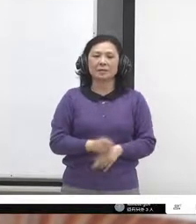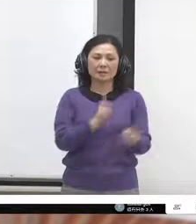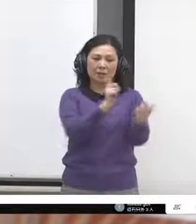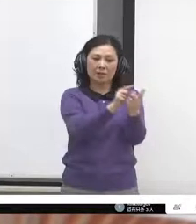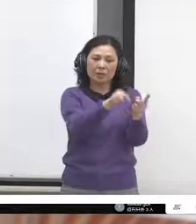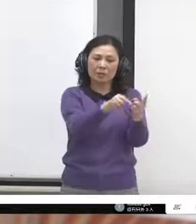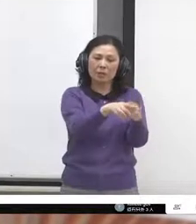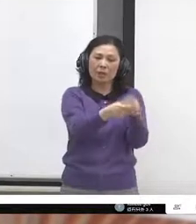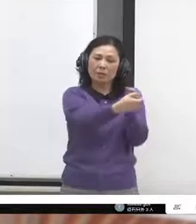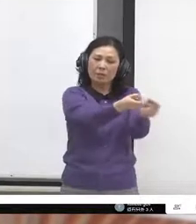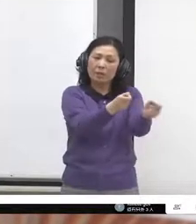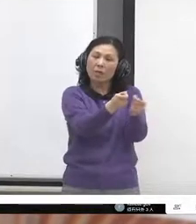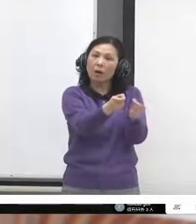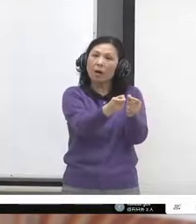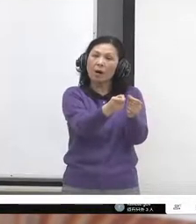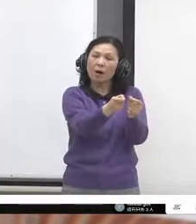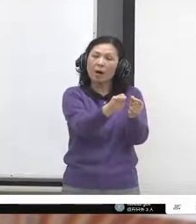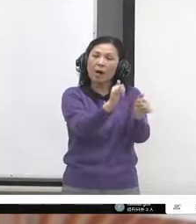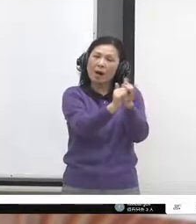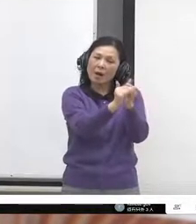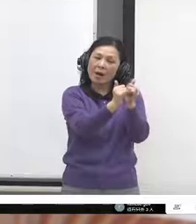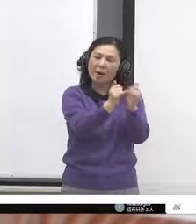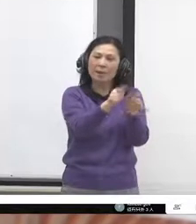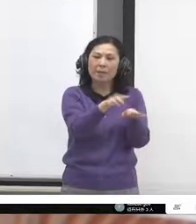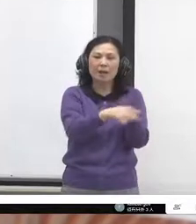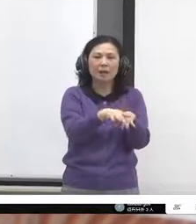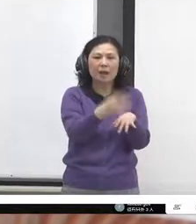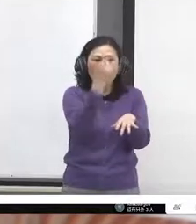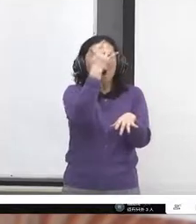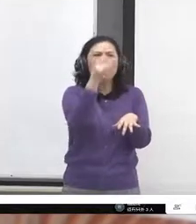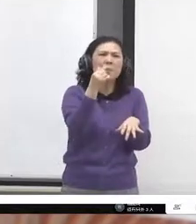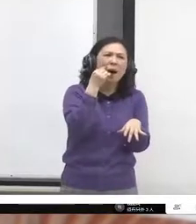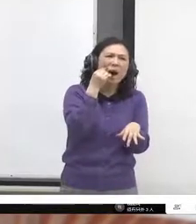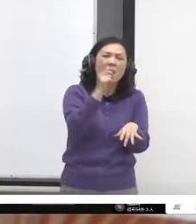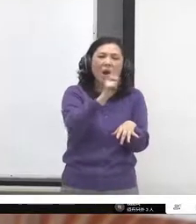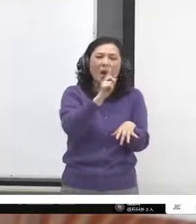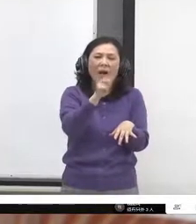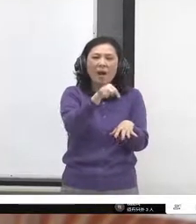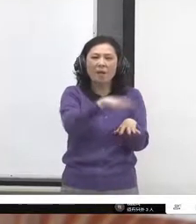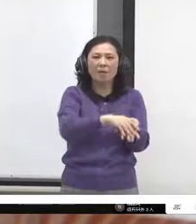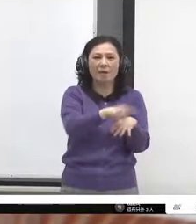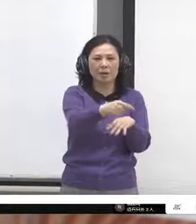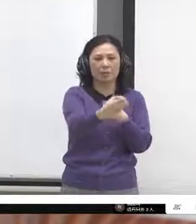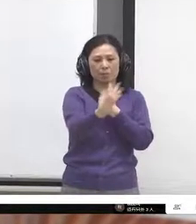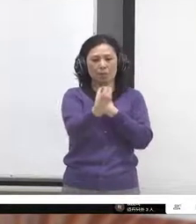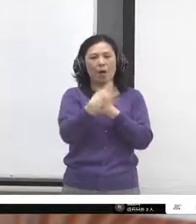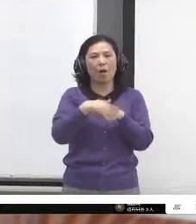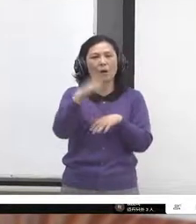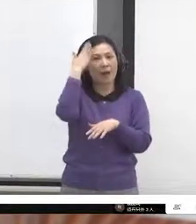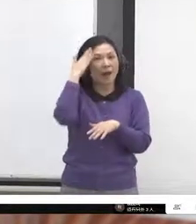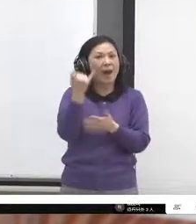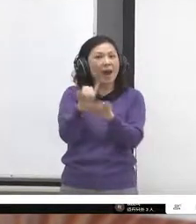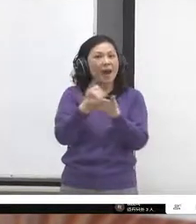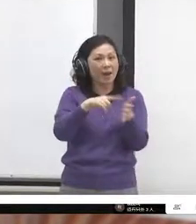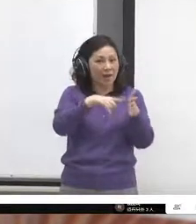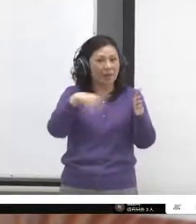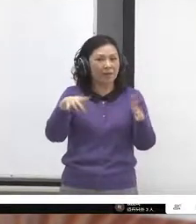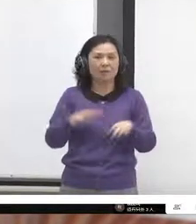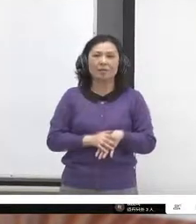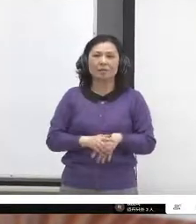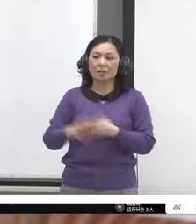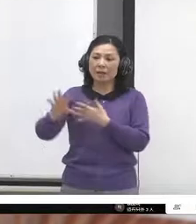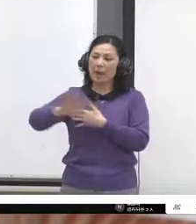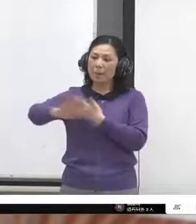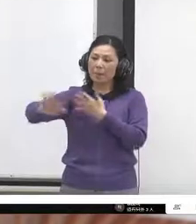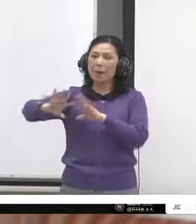ideas to the hackathon and built prototype with civic techers from other countries. And